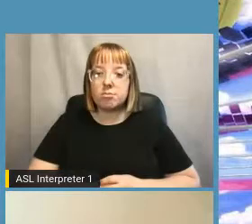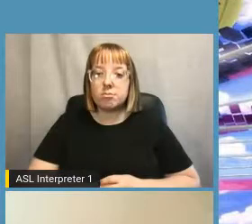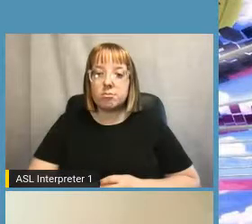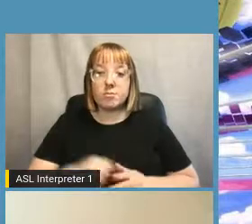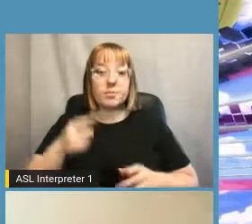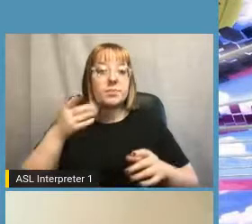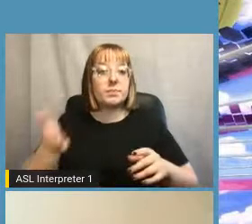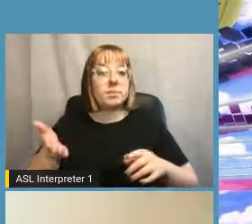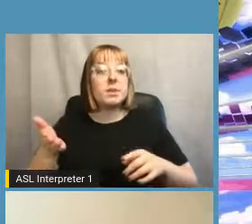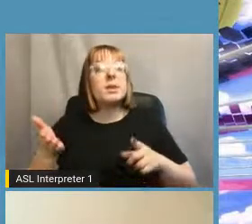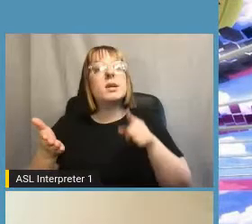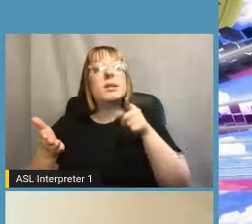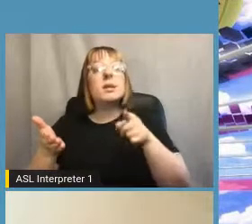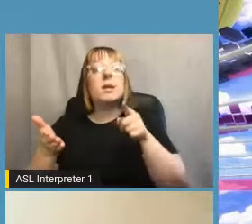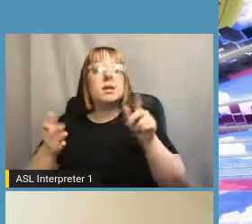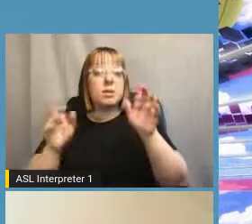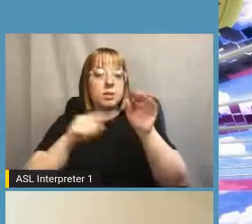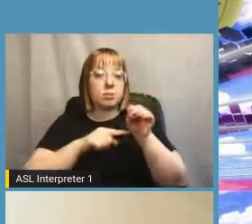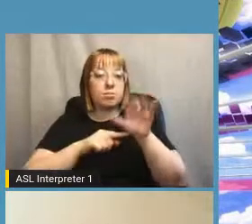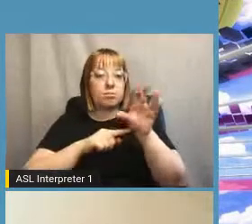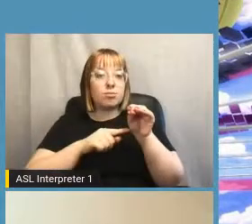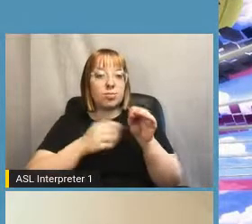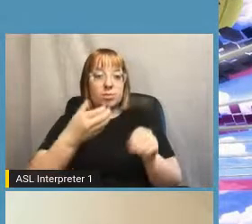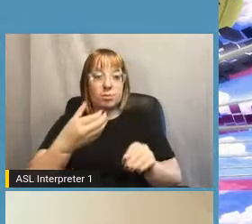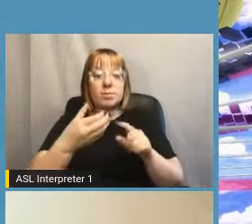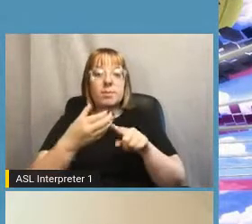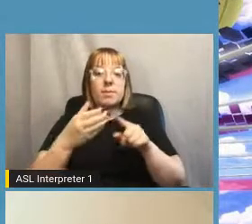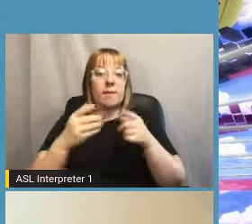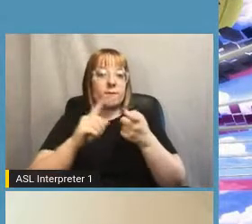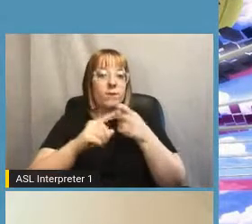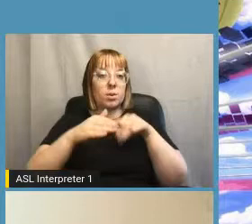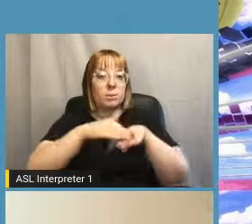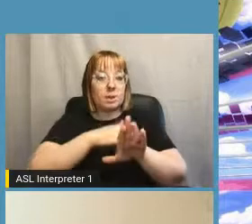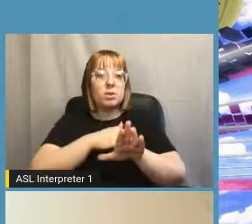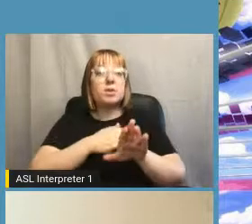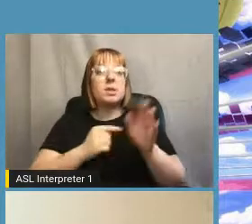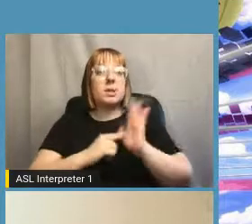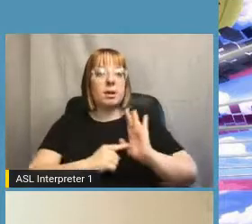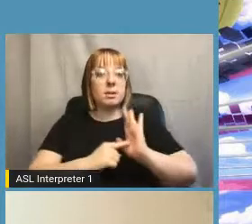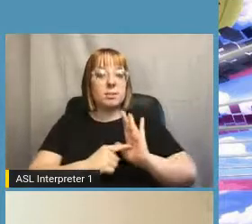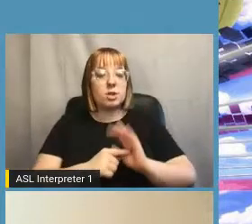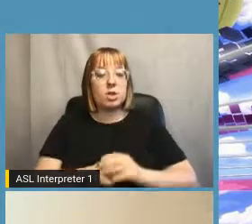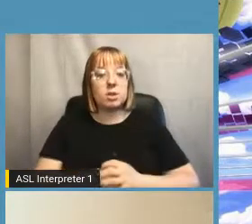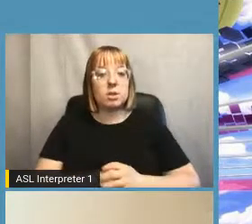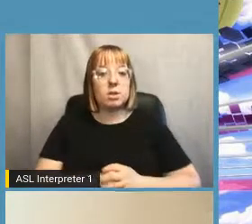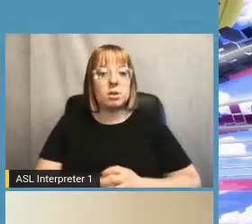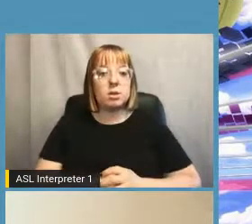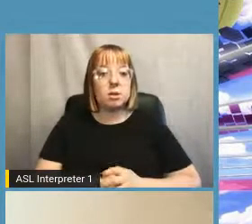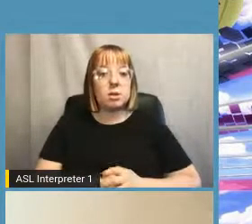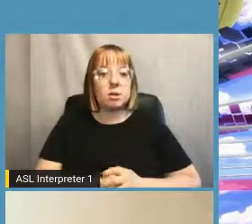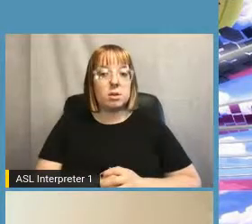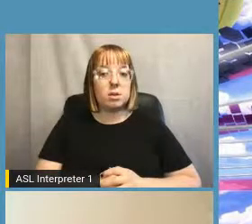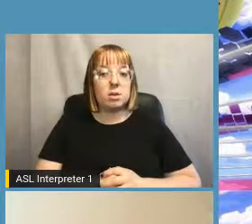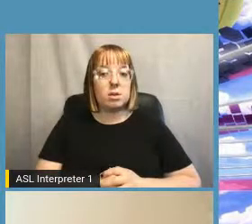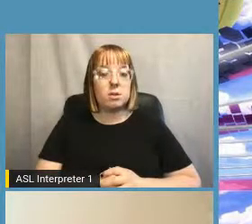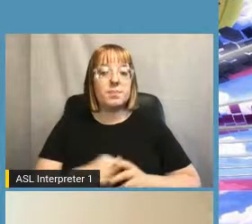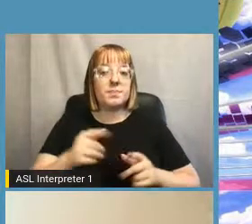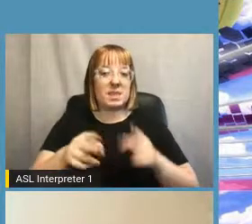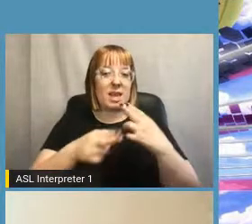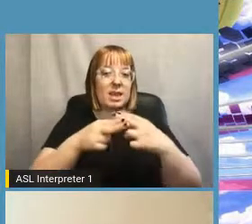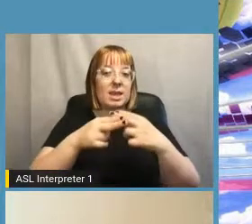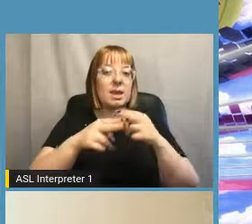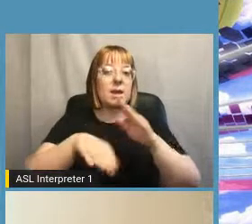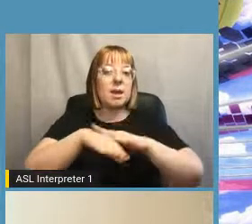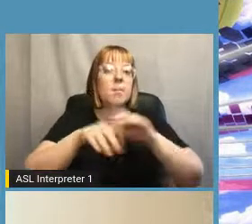This is a screenshot of the entrance to the exhibition, Alternate Futures, Afrofuturist Multiverses